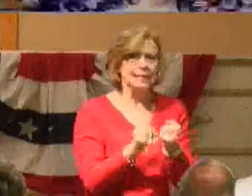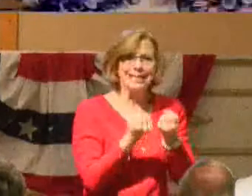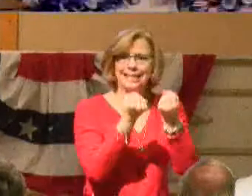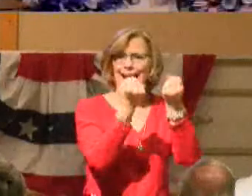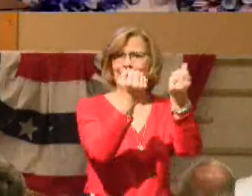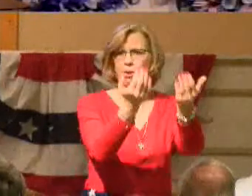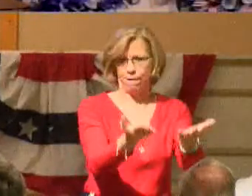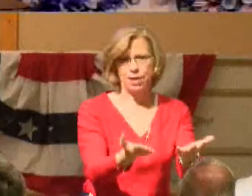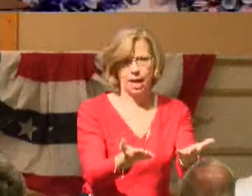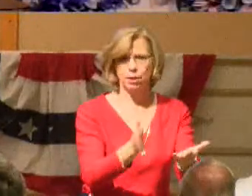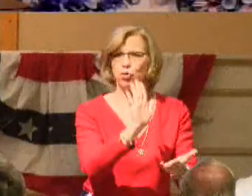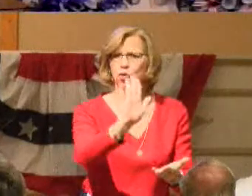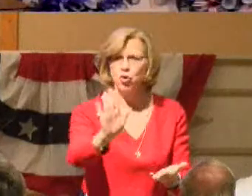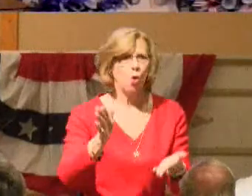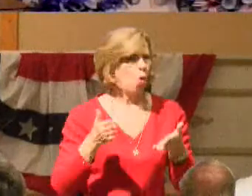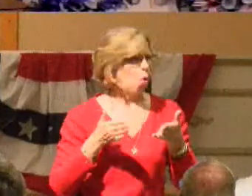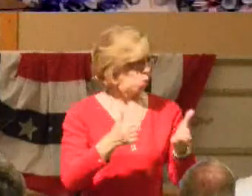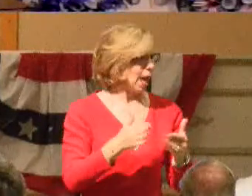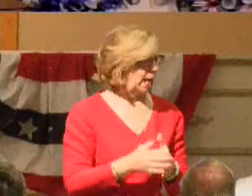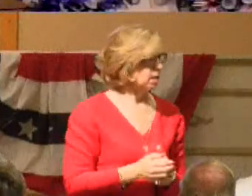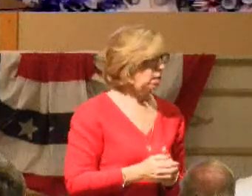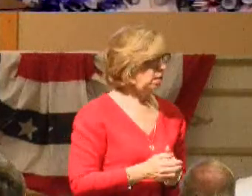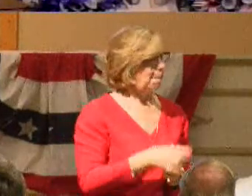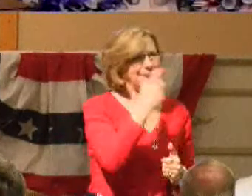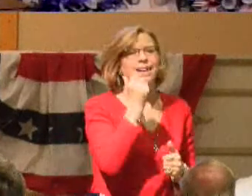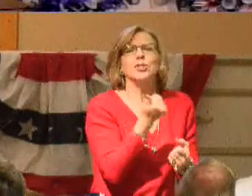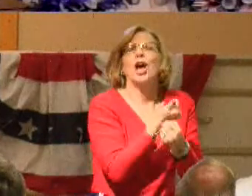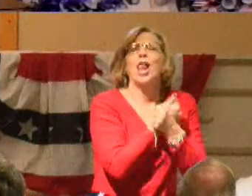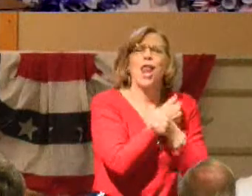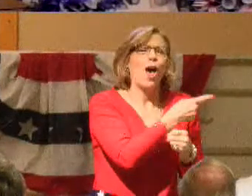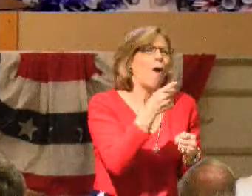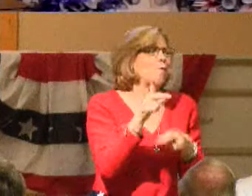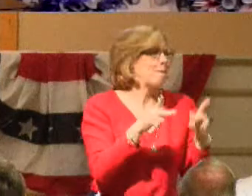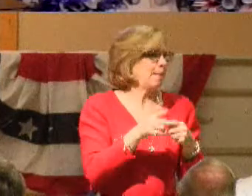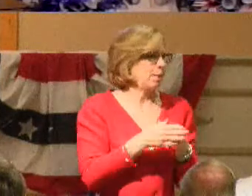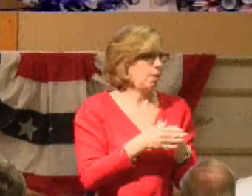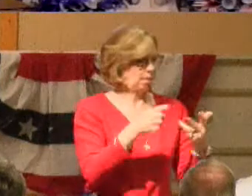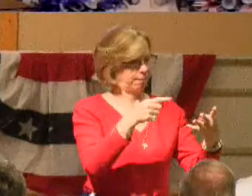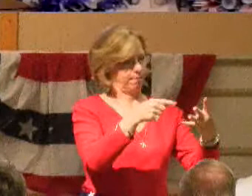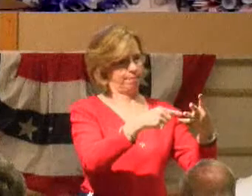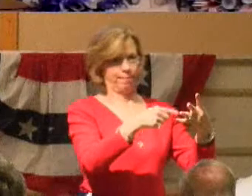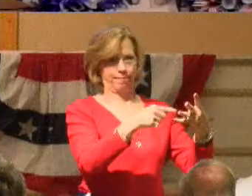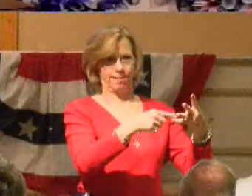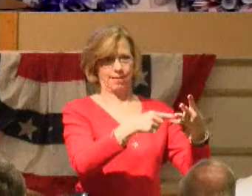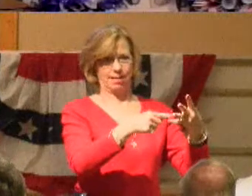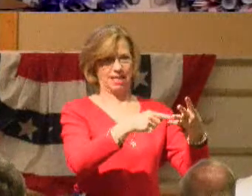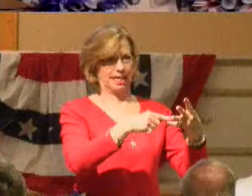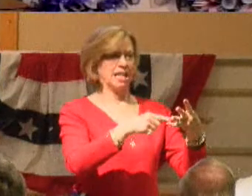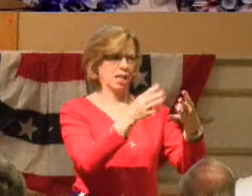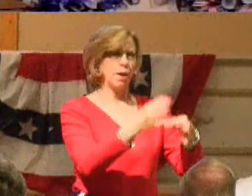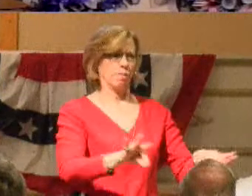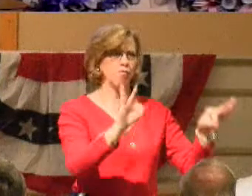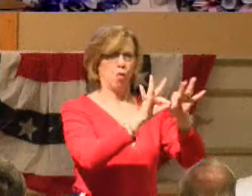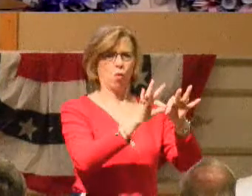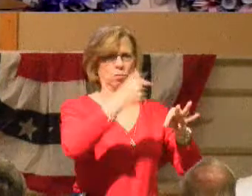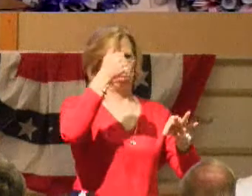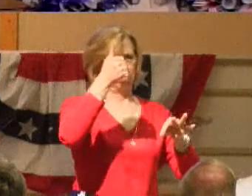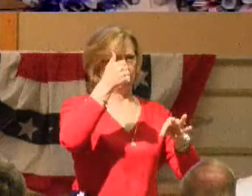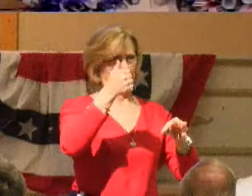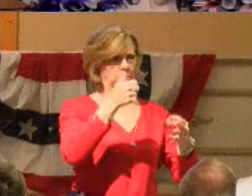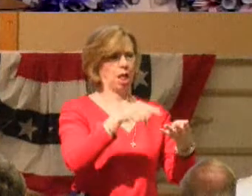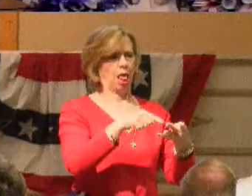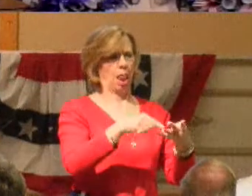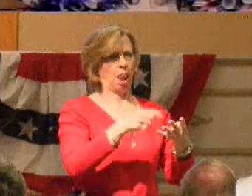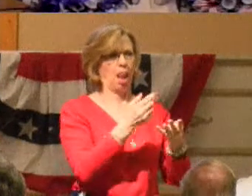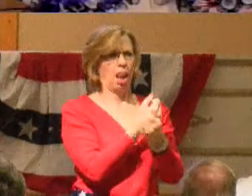on our account for the good of others because we love people. So love is the key. It pushes us. So let